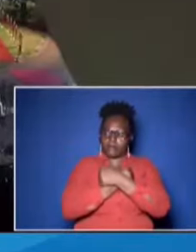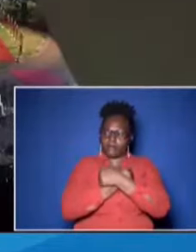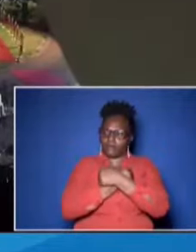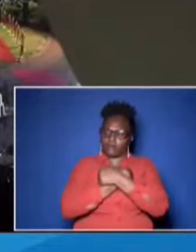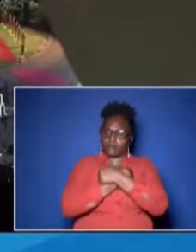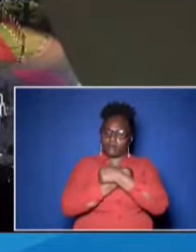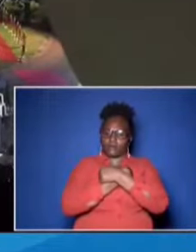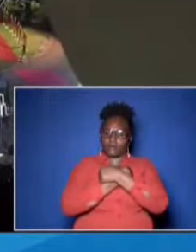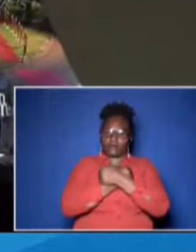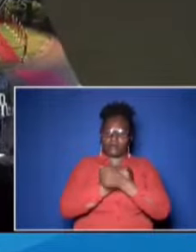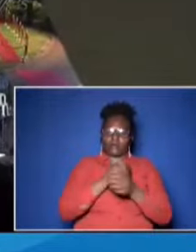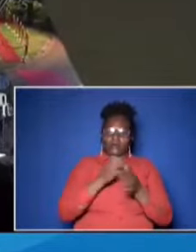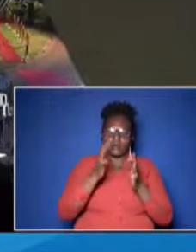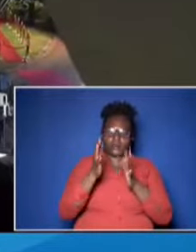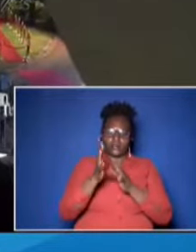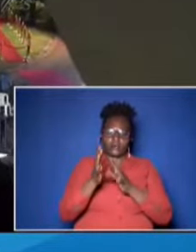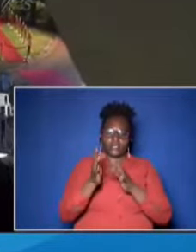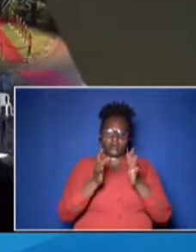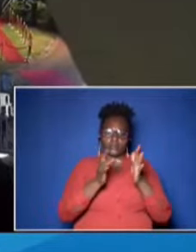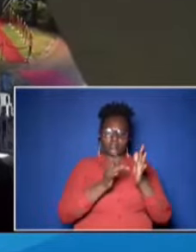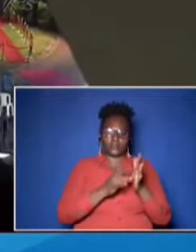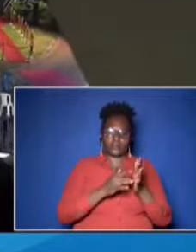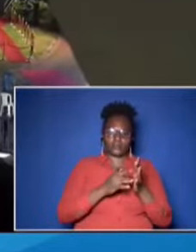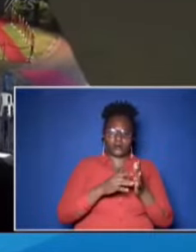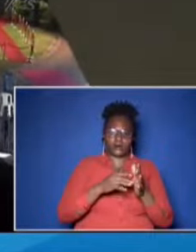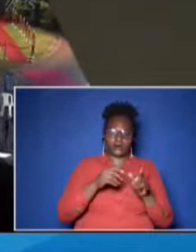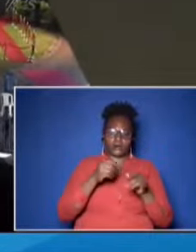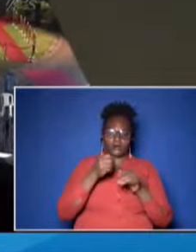love Jesus